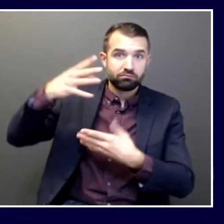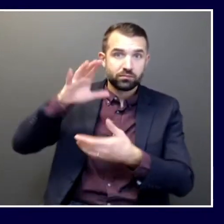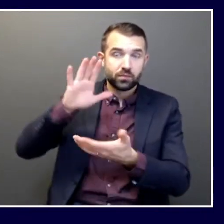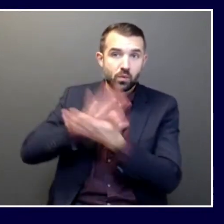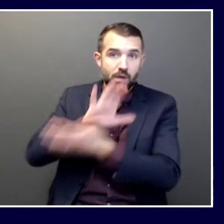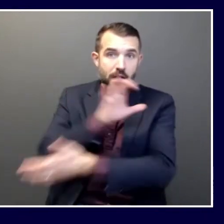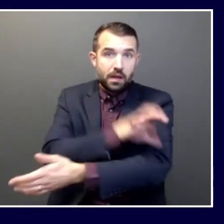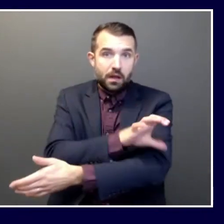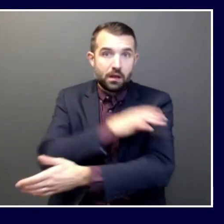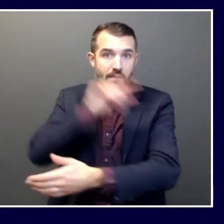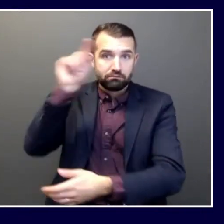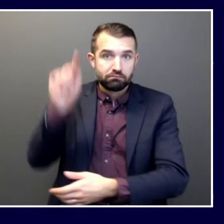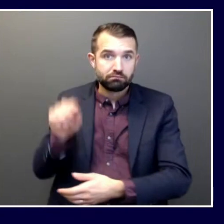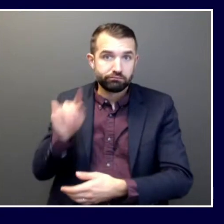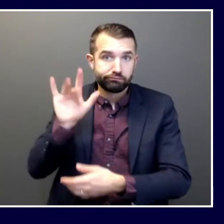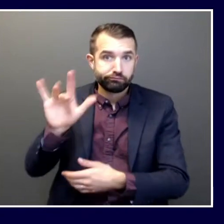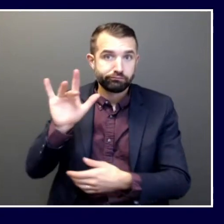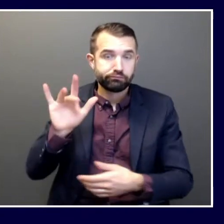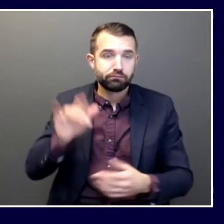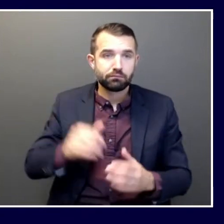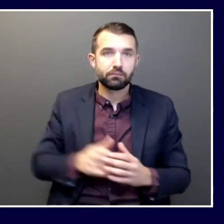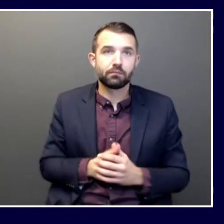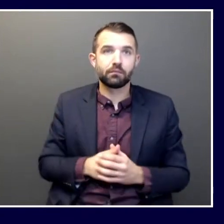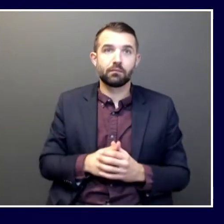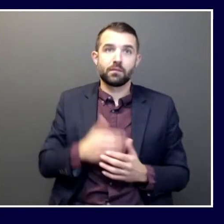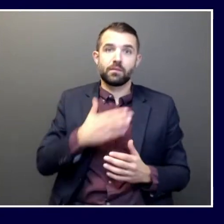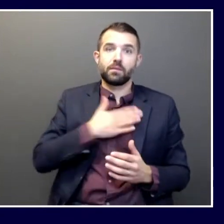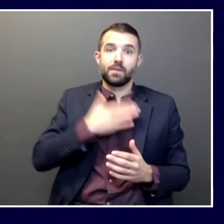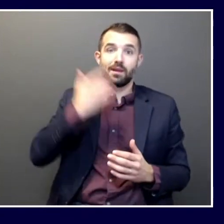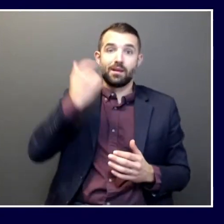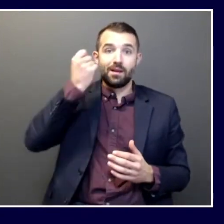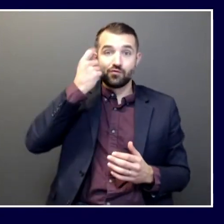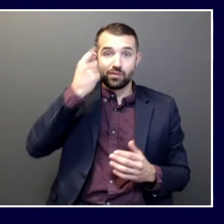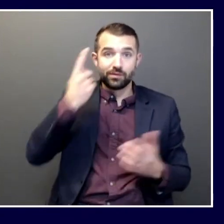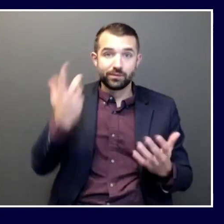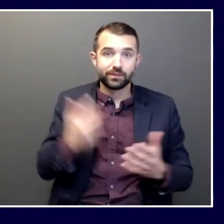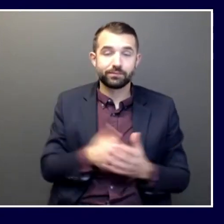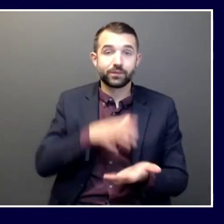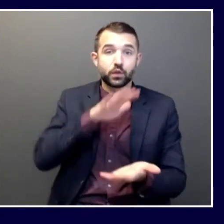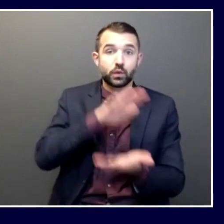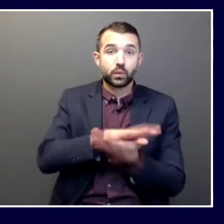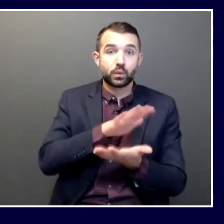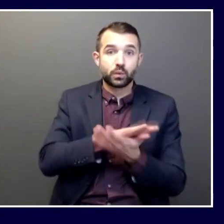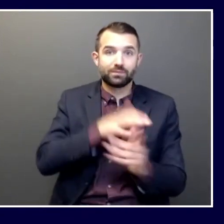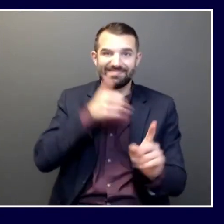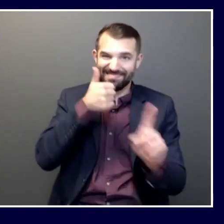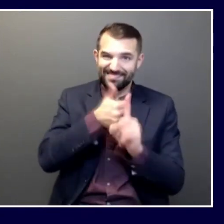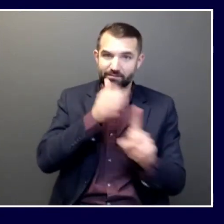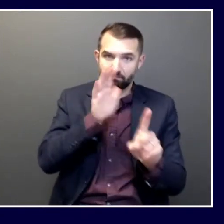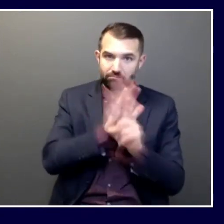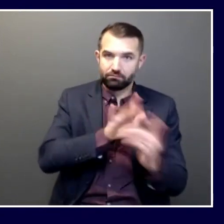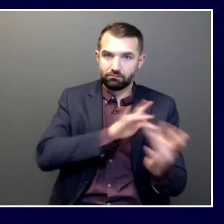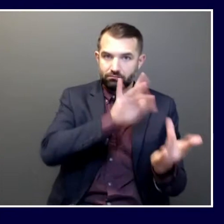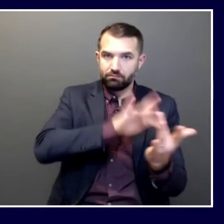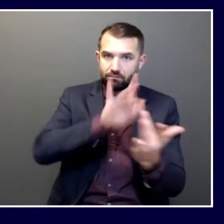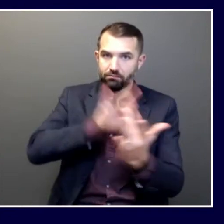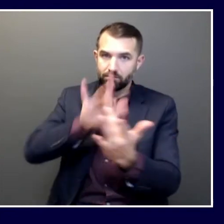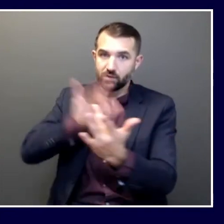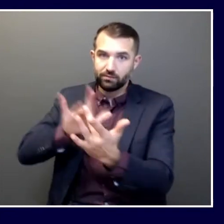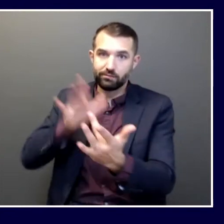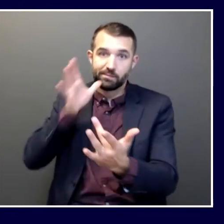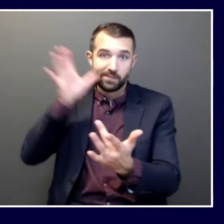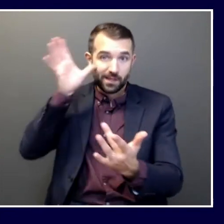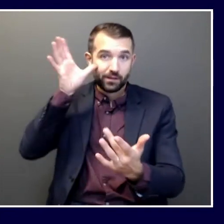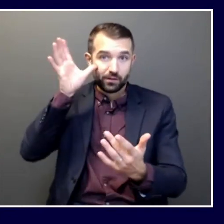So Sure. my understanding is that the schools themselves will be doing most of the work, since it's their communities, and they'll be the most effective messengers. We